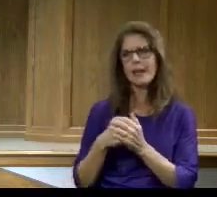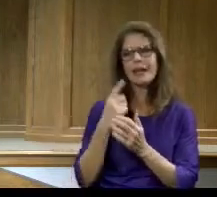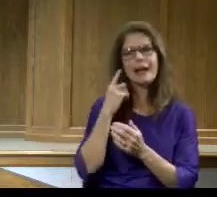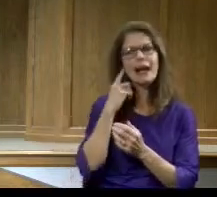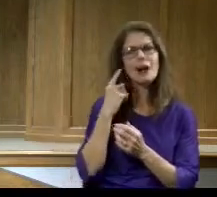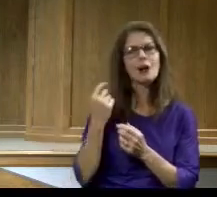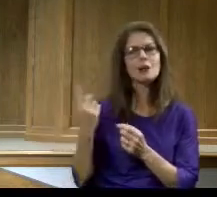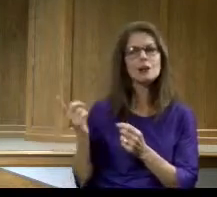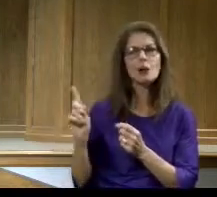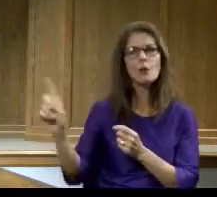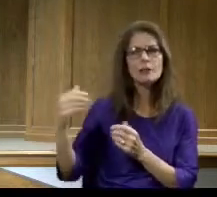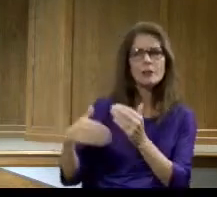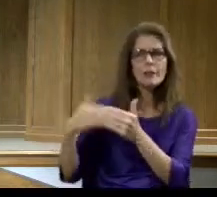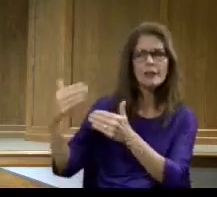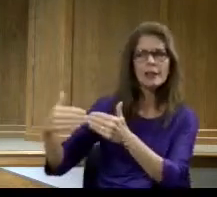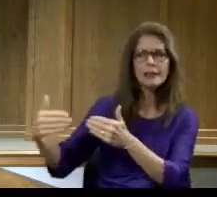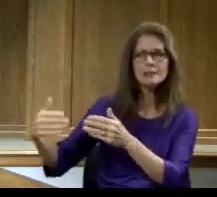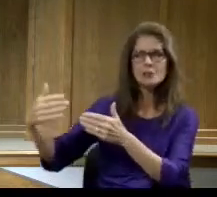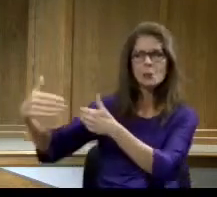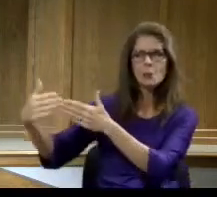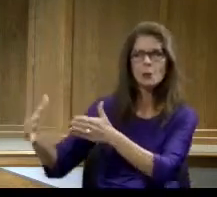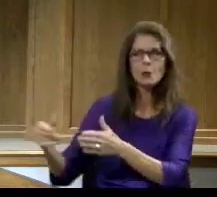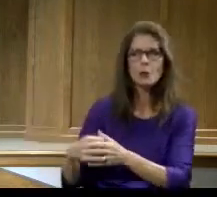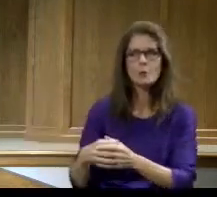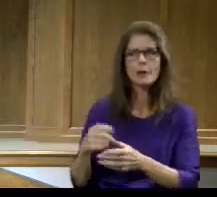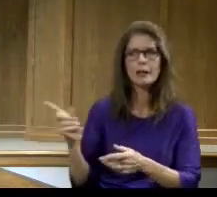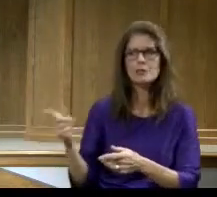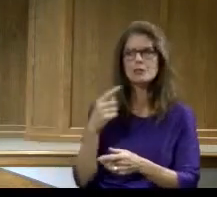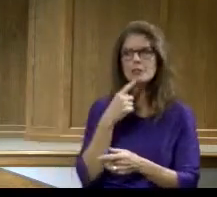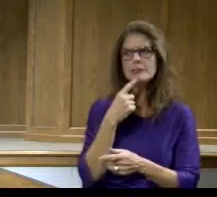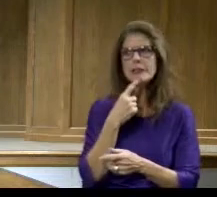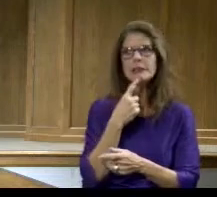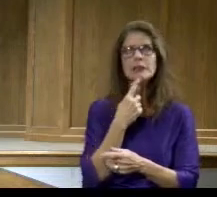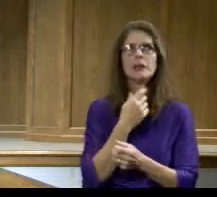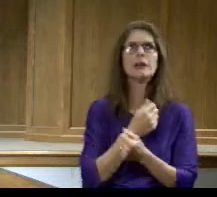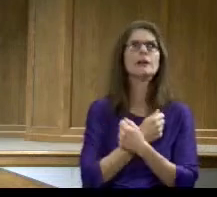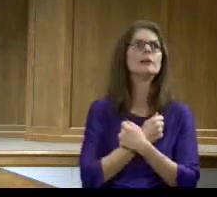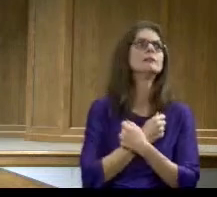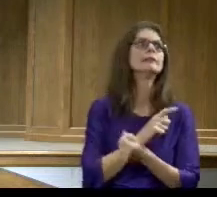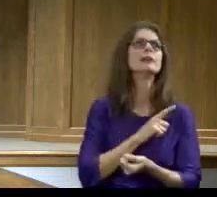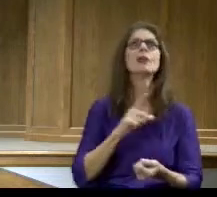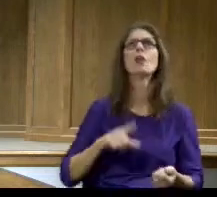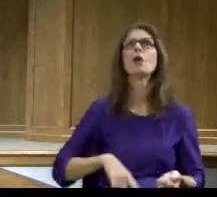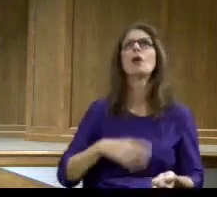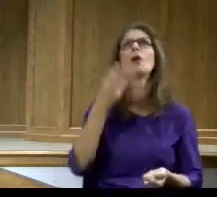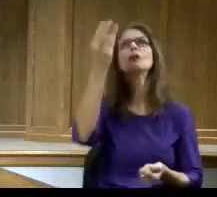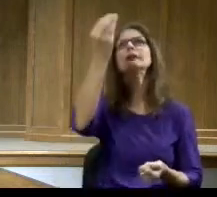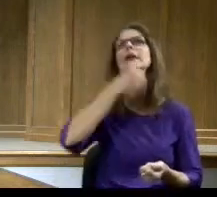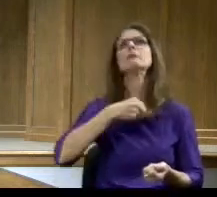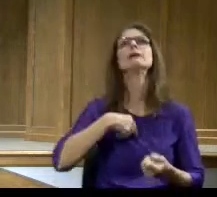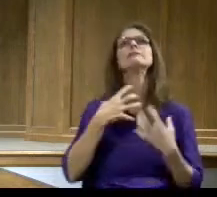and you know what she said? Dear Lord, give me strength.